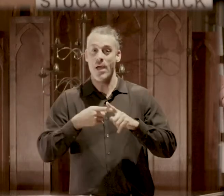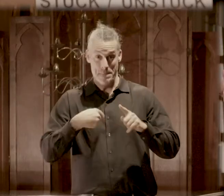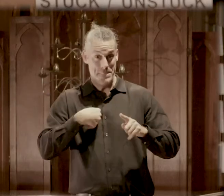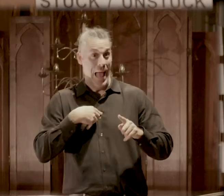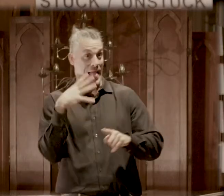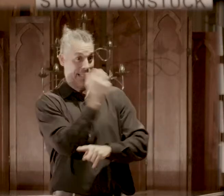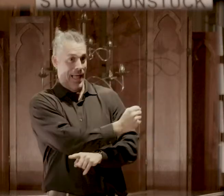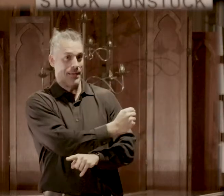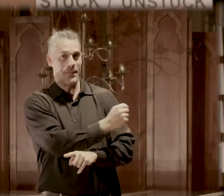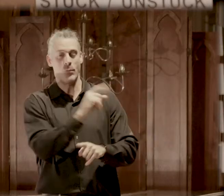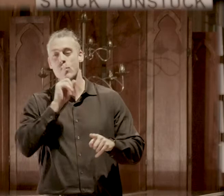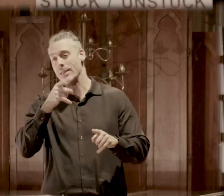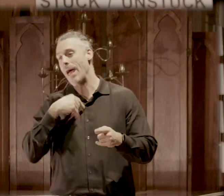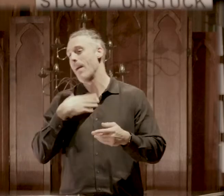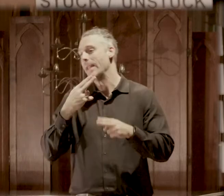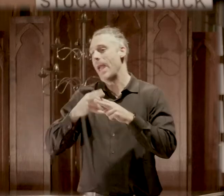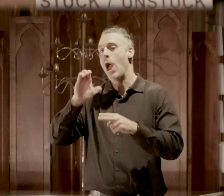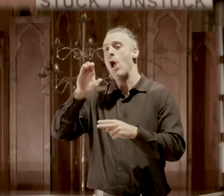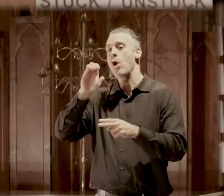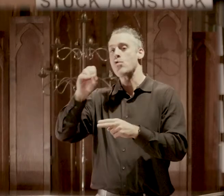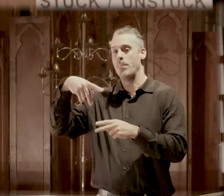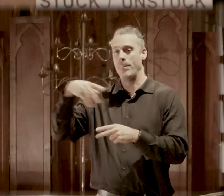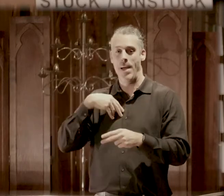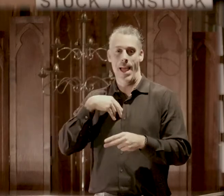left." Coop is my nickname, just so you know.